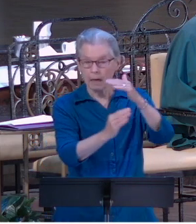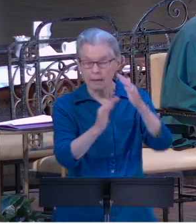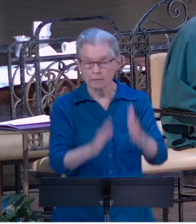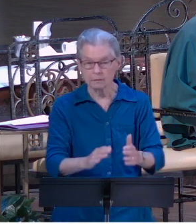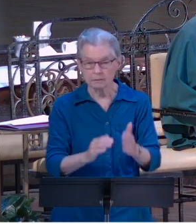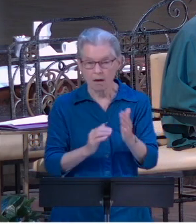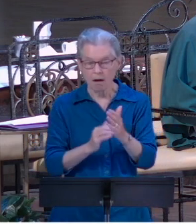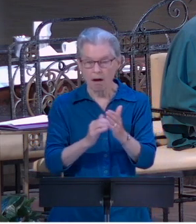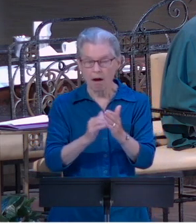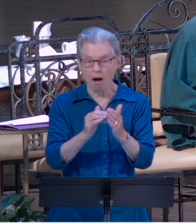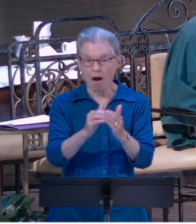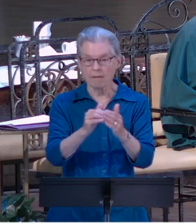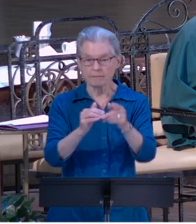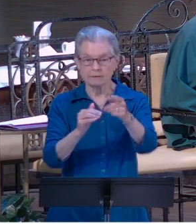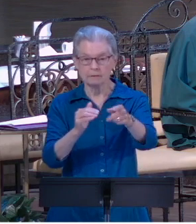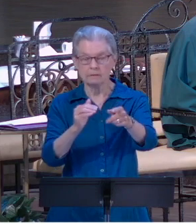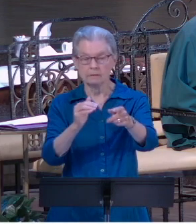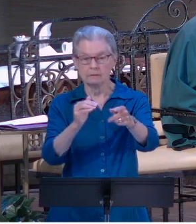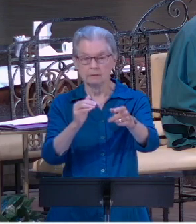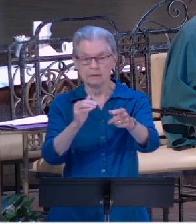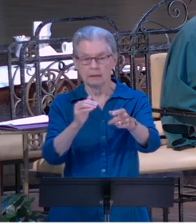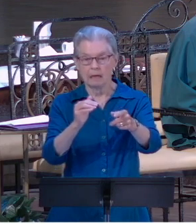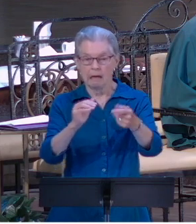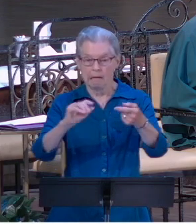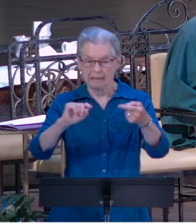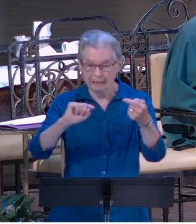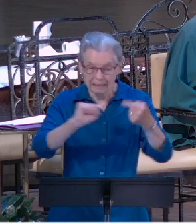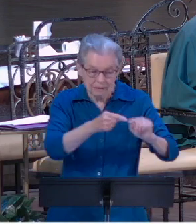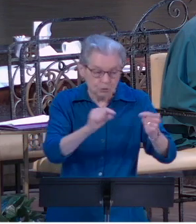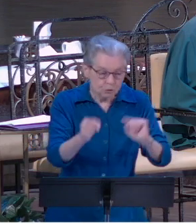often leading to injury or death.